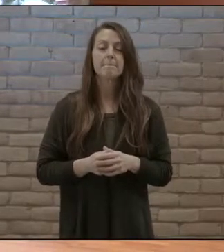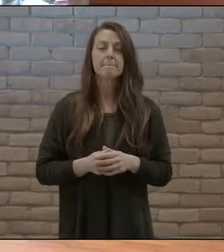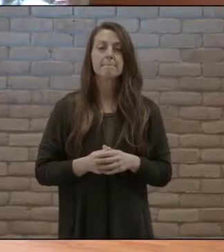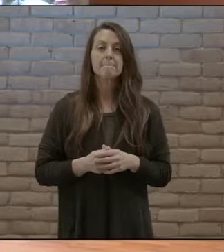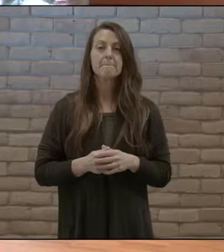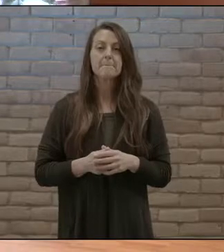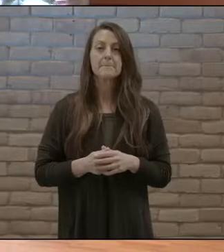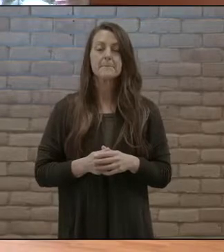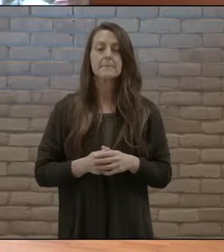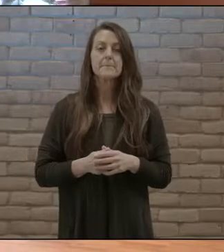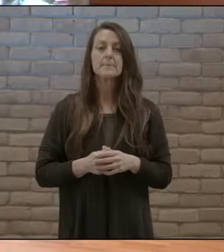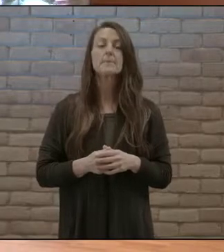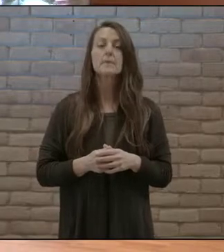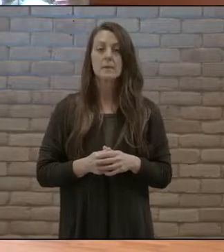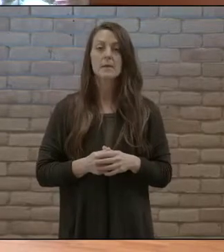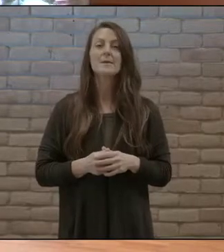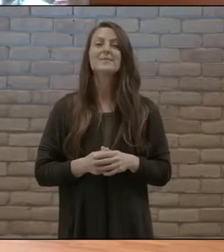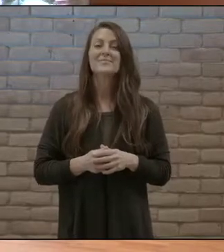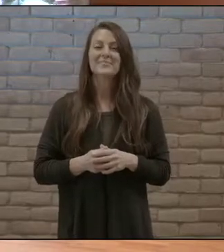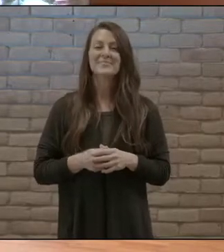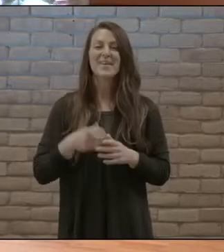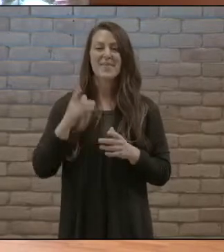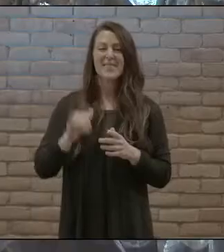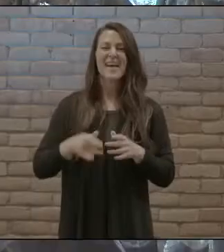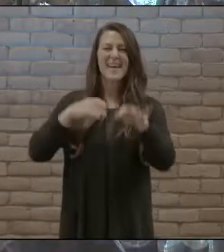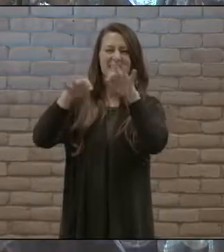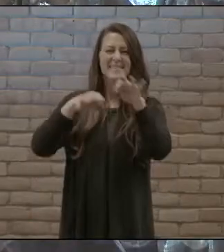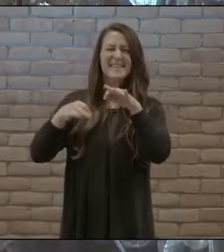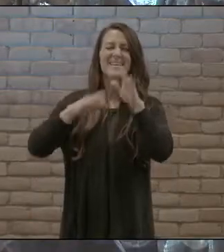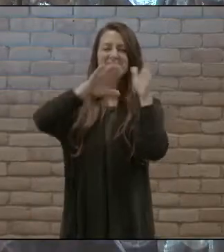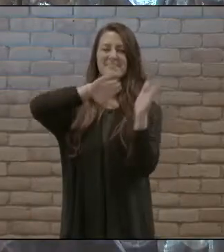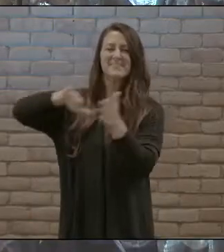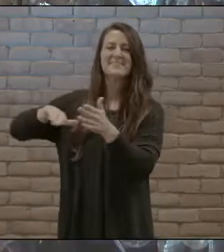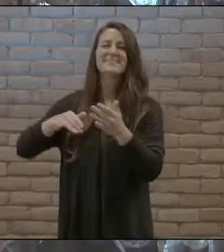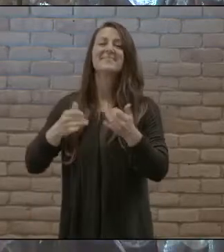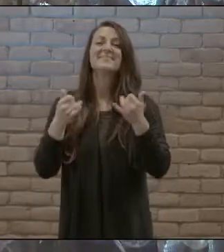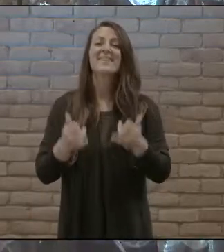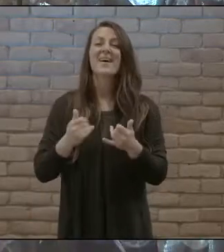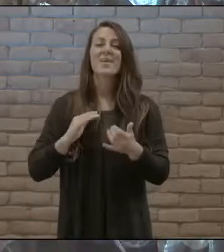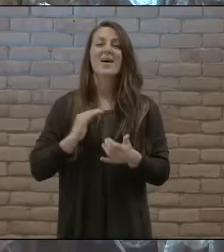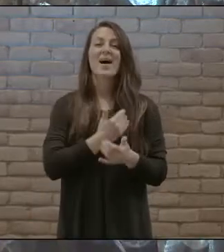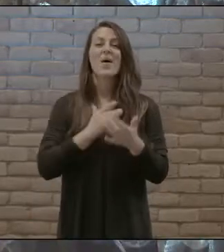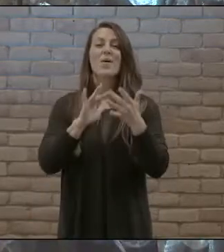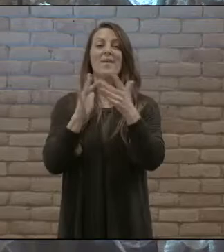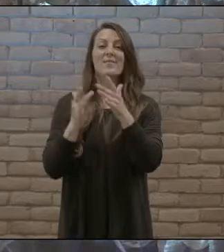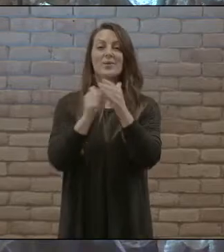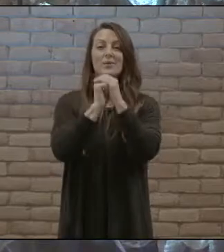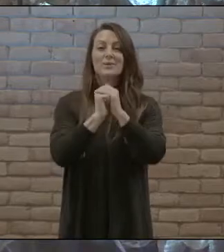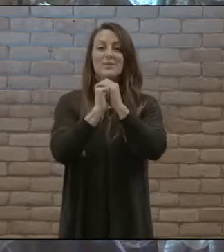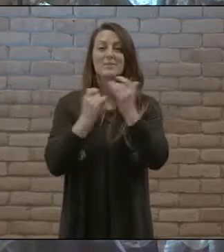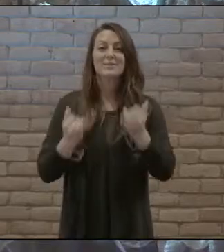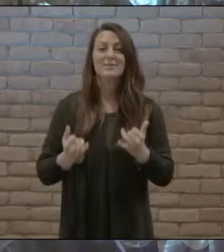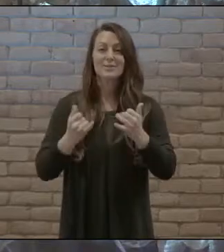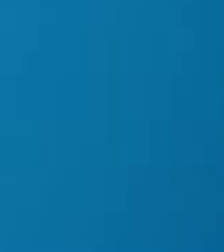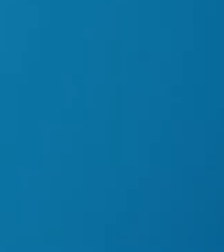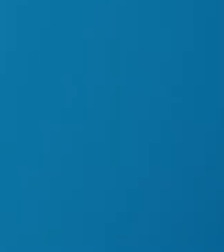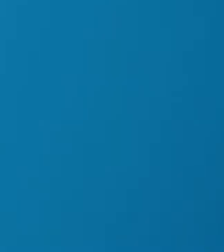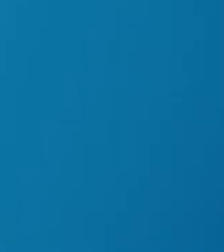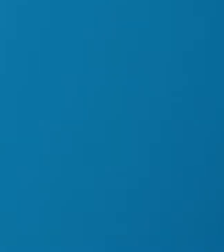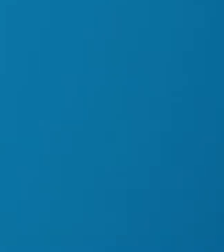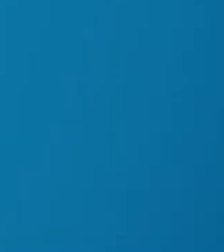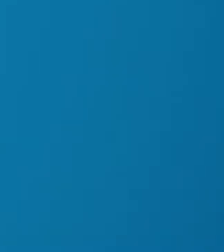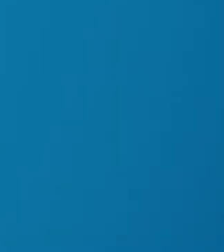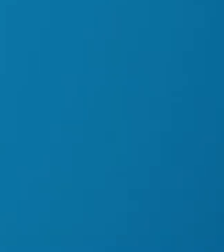ready to do so. With all that said, all that instruction, let's get to it. Our online worship starts right now.